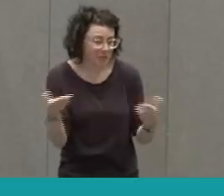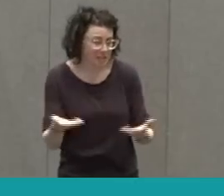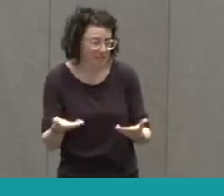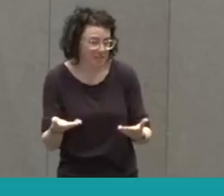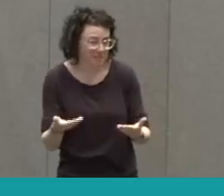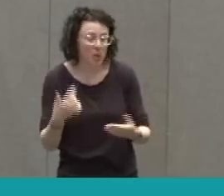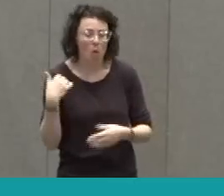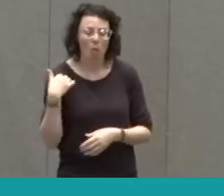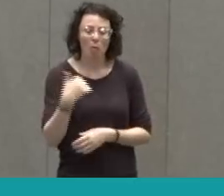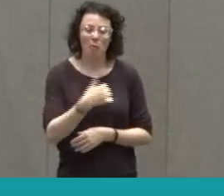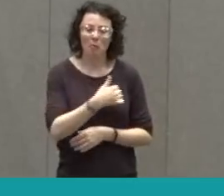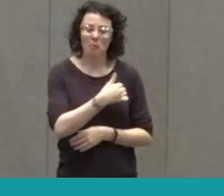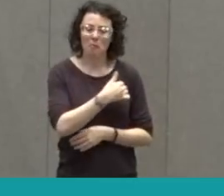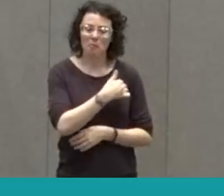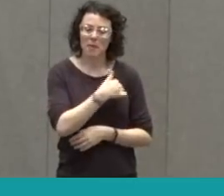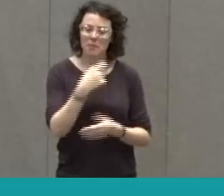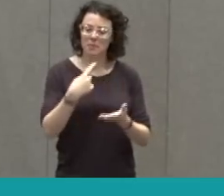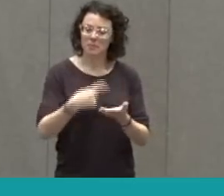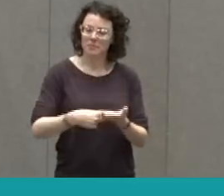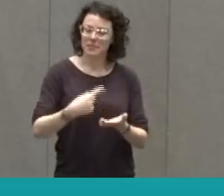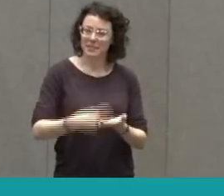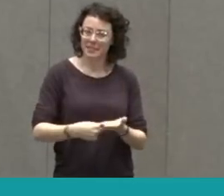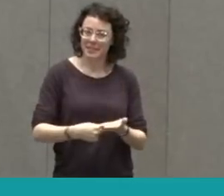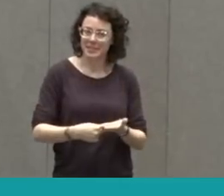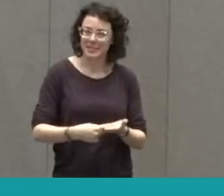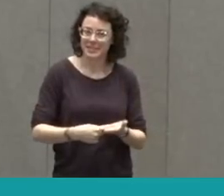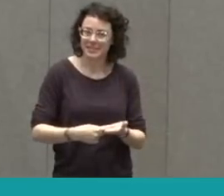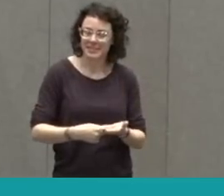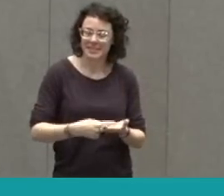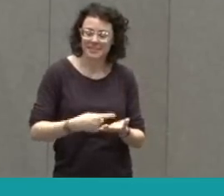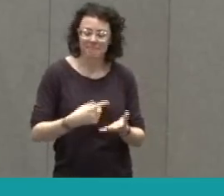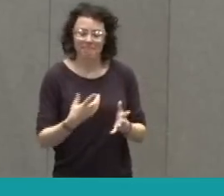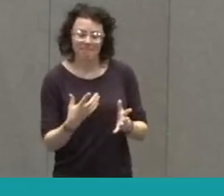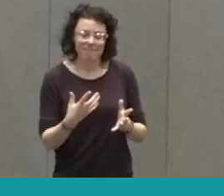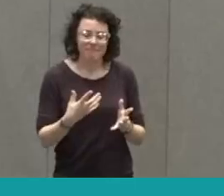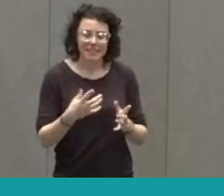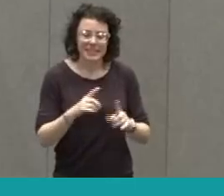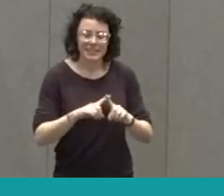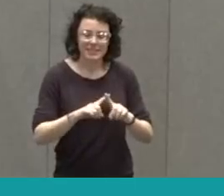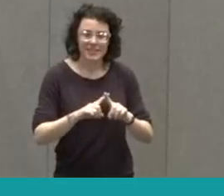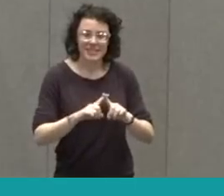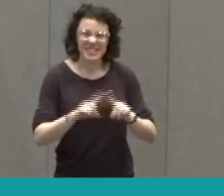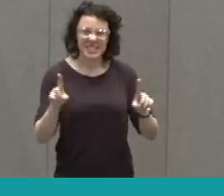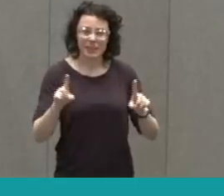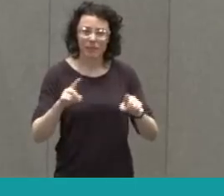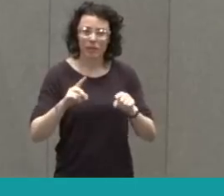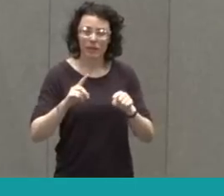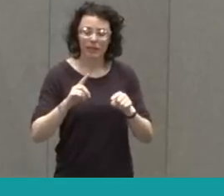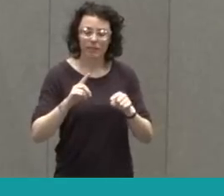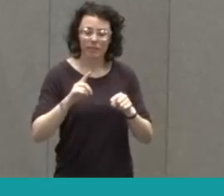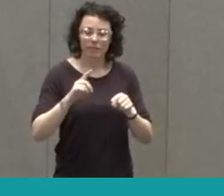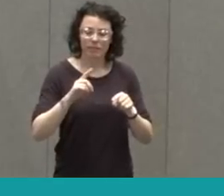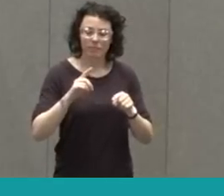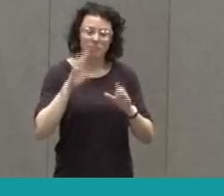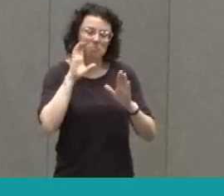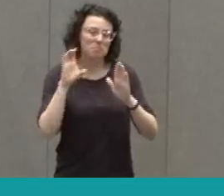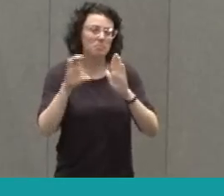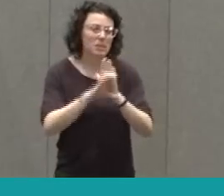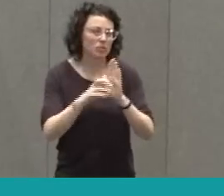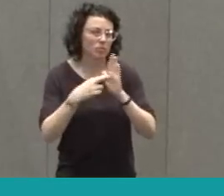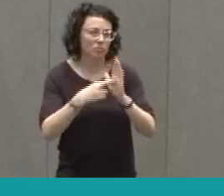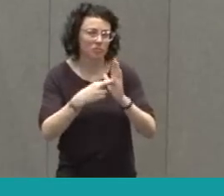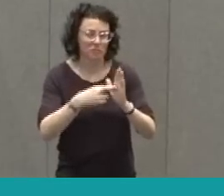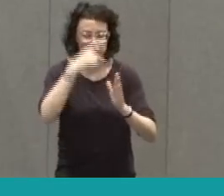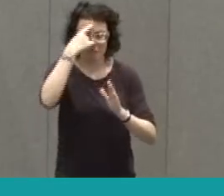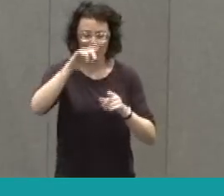looking at some different ways to see our vocabulary and be thinking about that. So we're going to